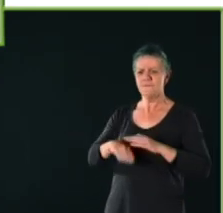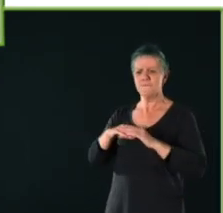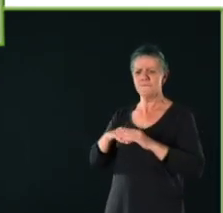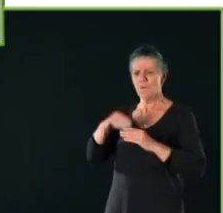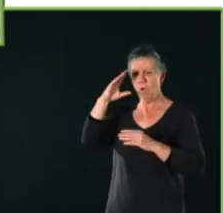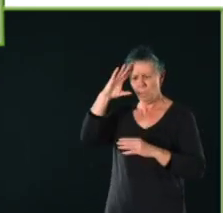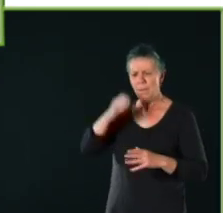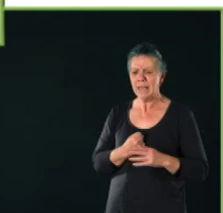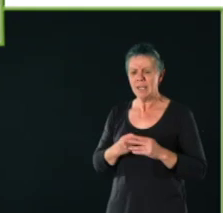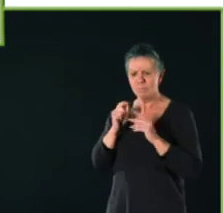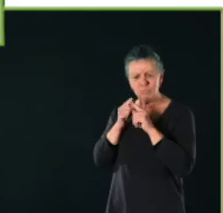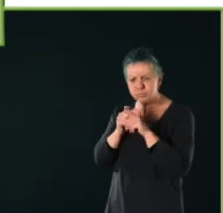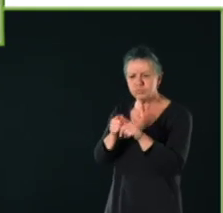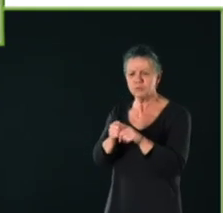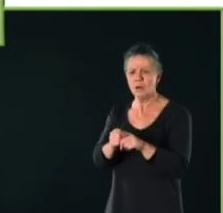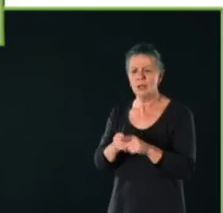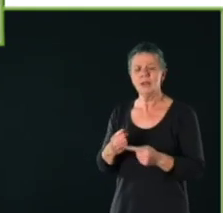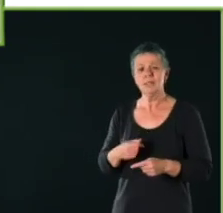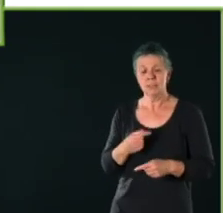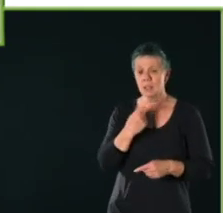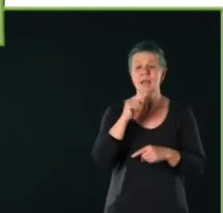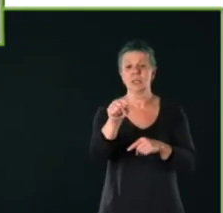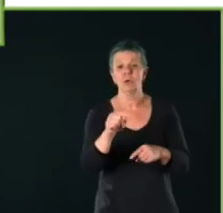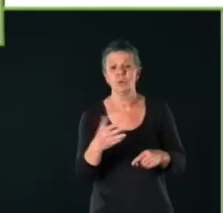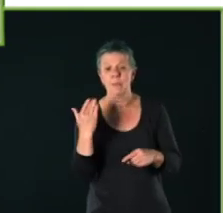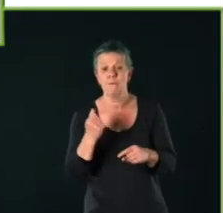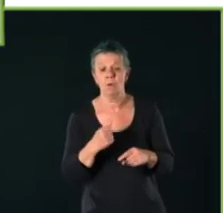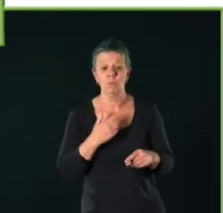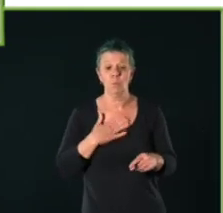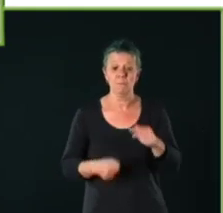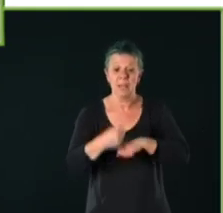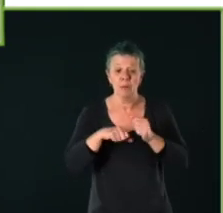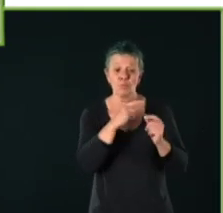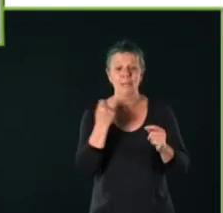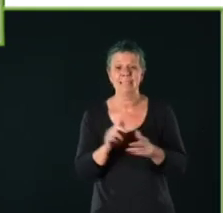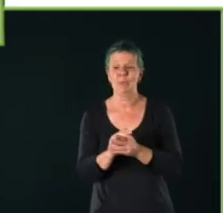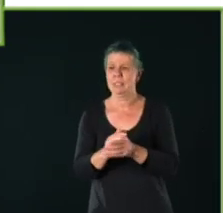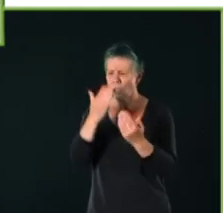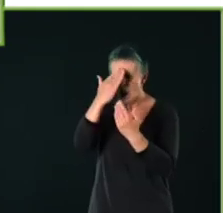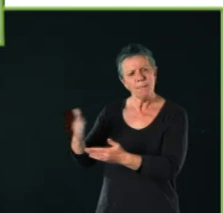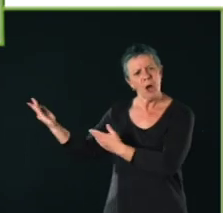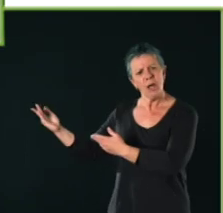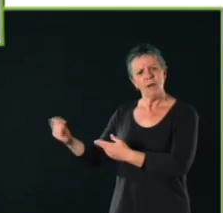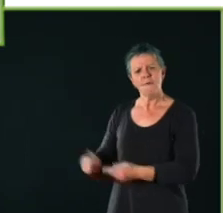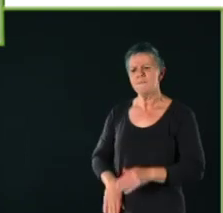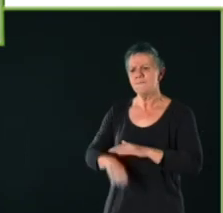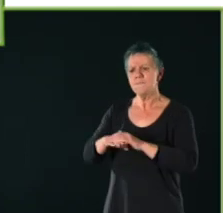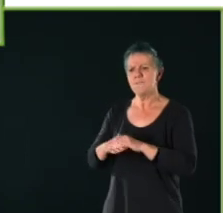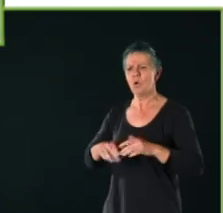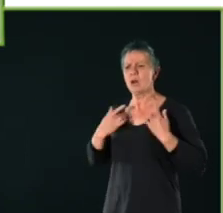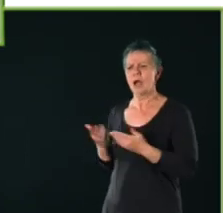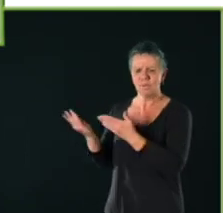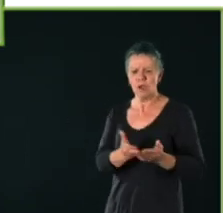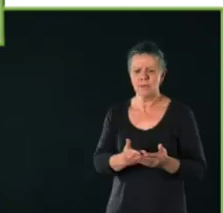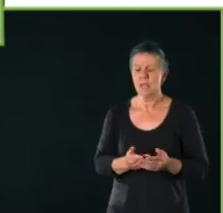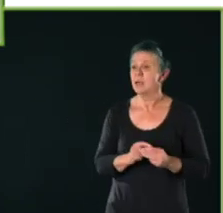she believed. And as I said, I was looking at becoming the priest, so I really related to it. But you've got to admire someone who gives their